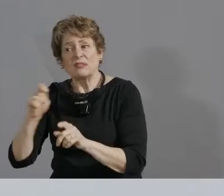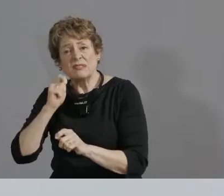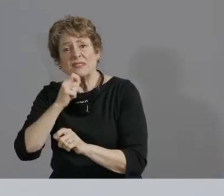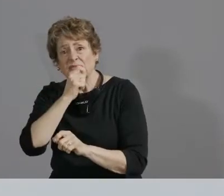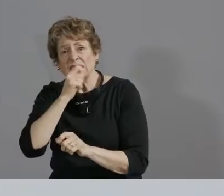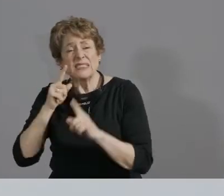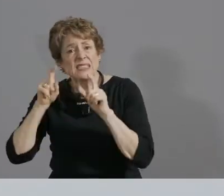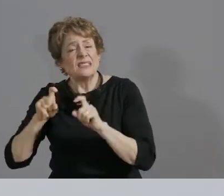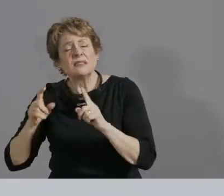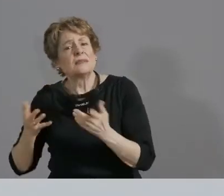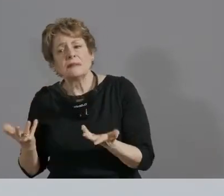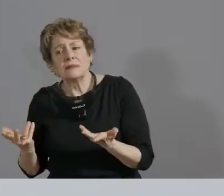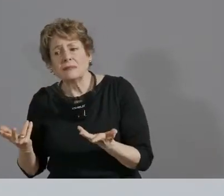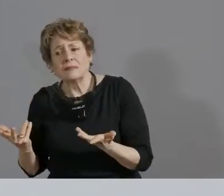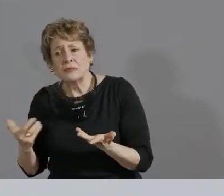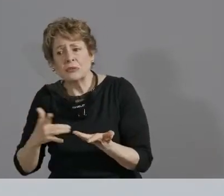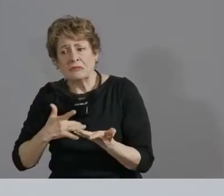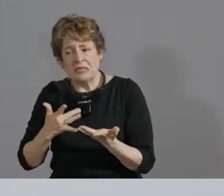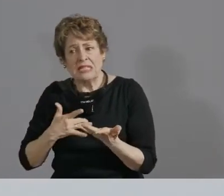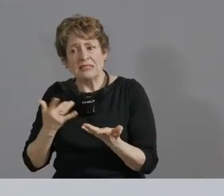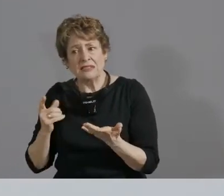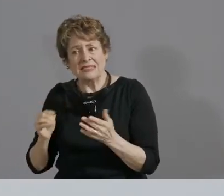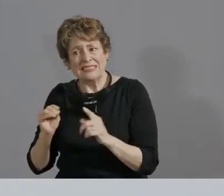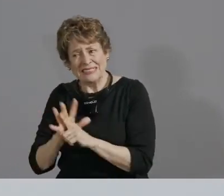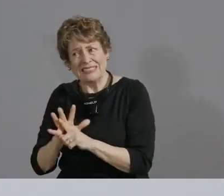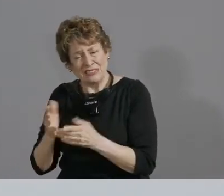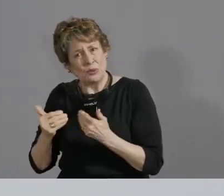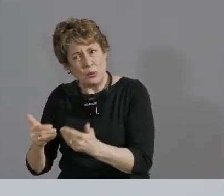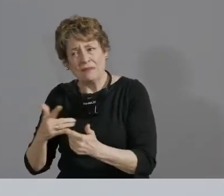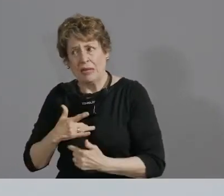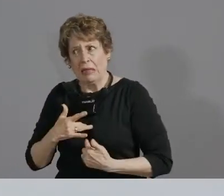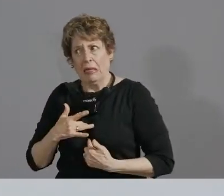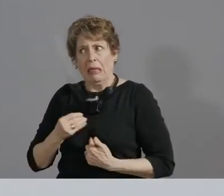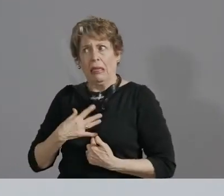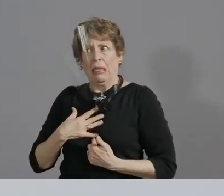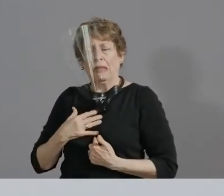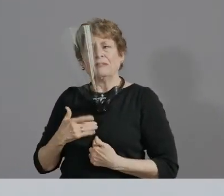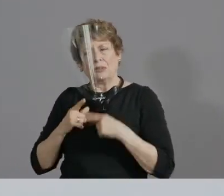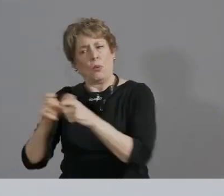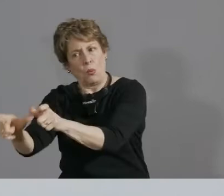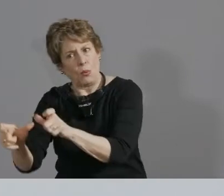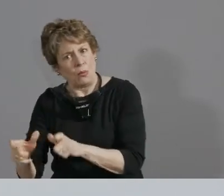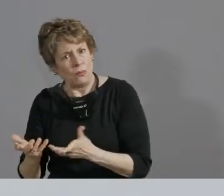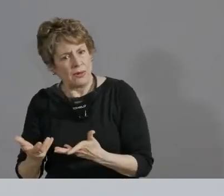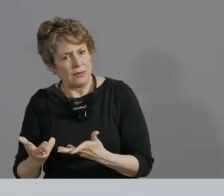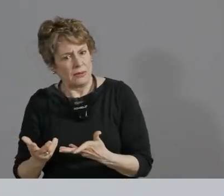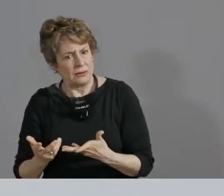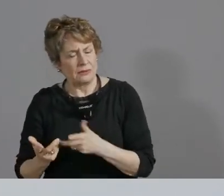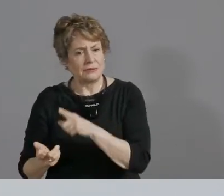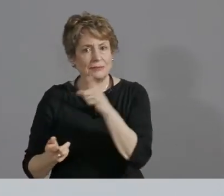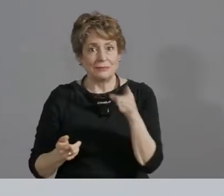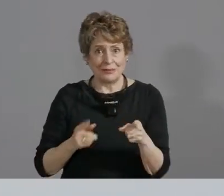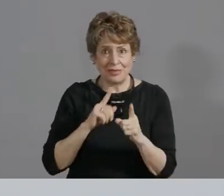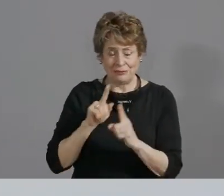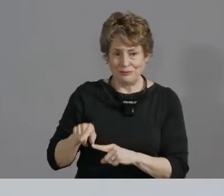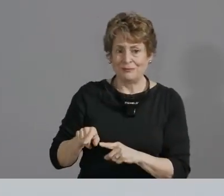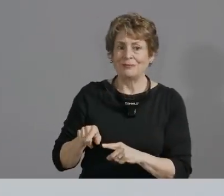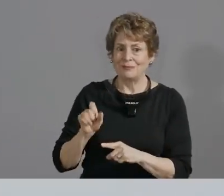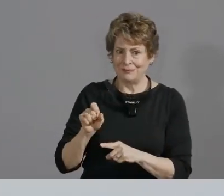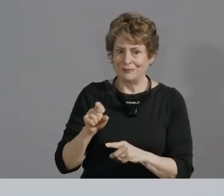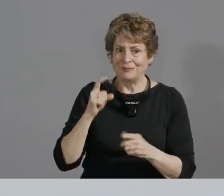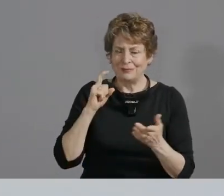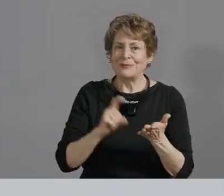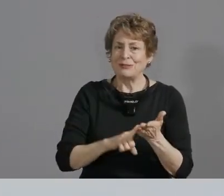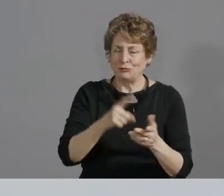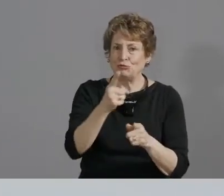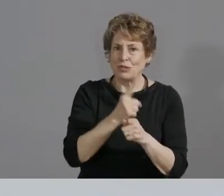a decline in the number of tests being performed. It's still a very large number, but what we've identified during these surges